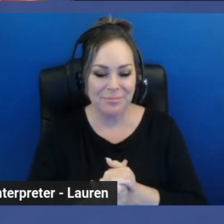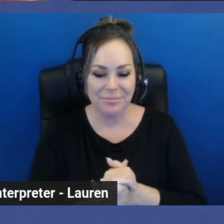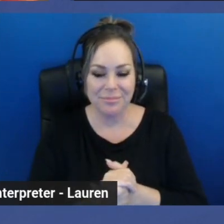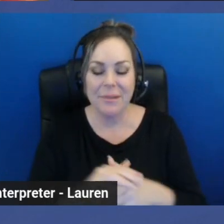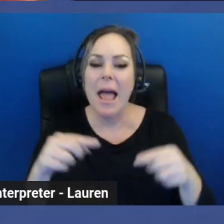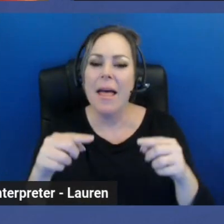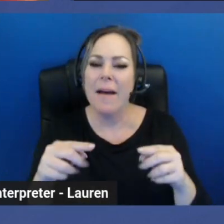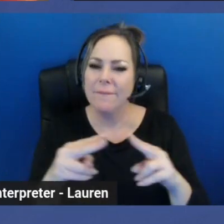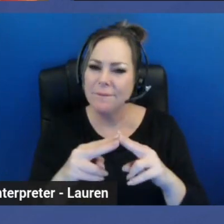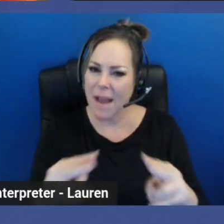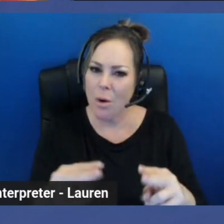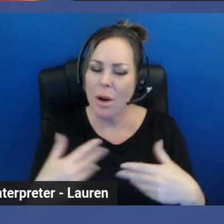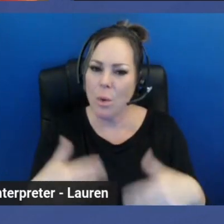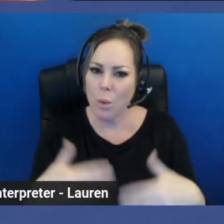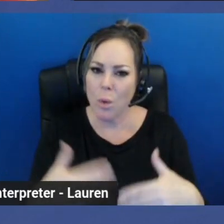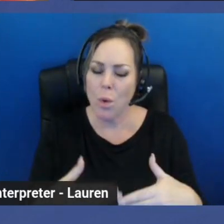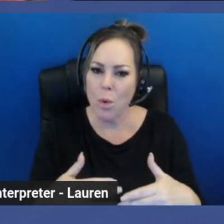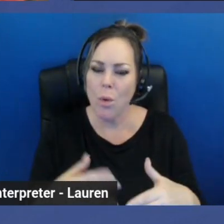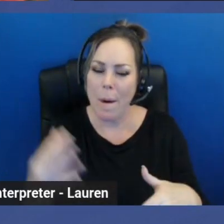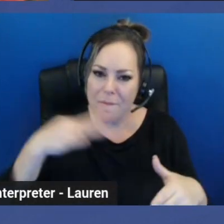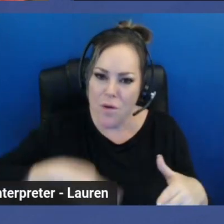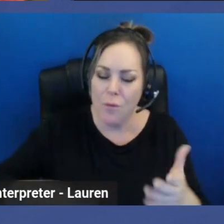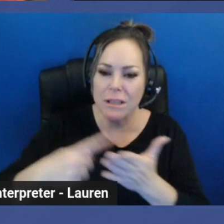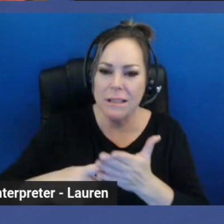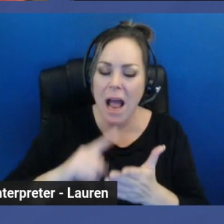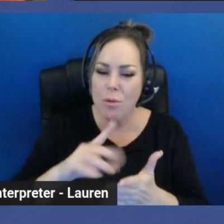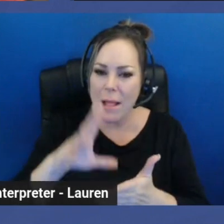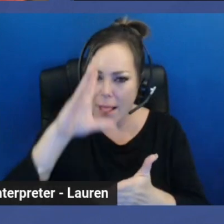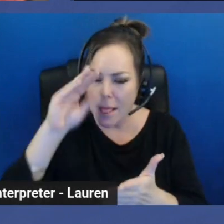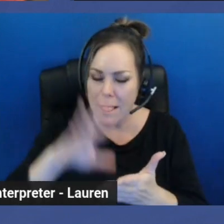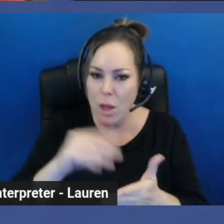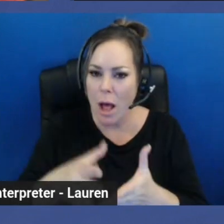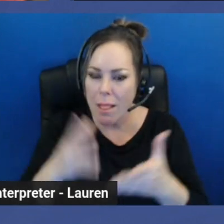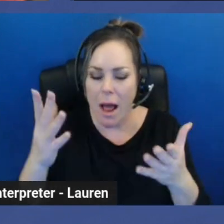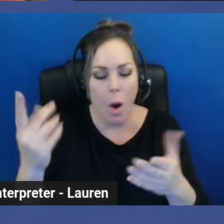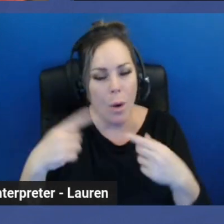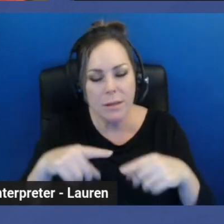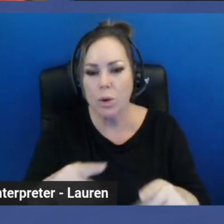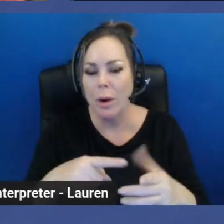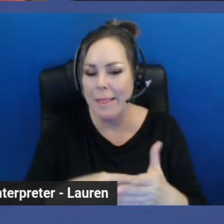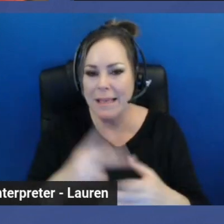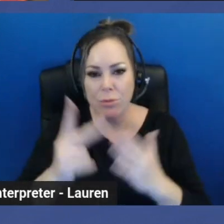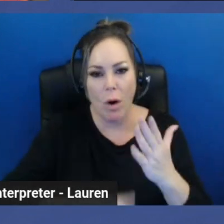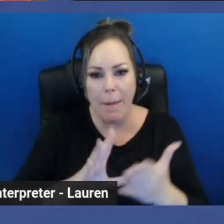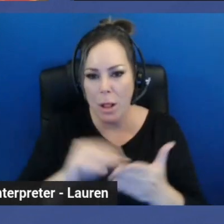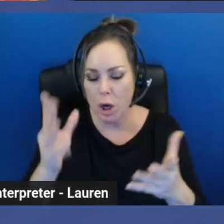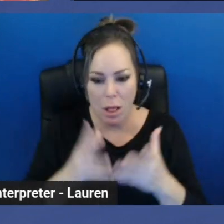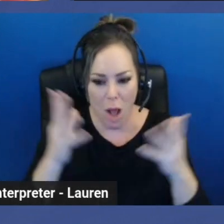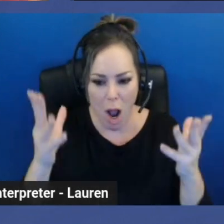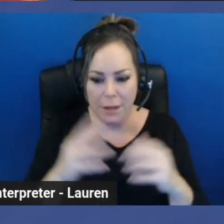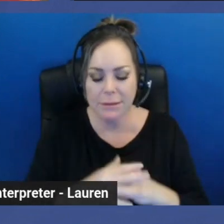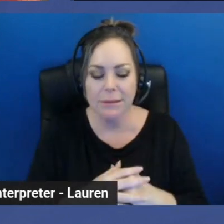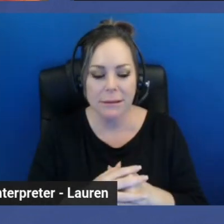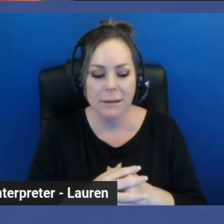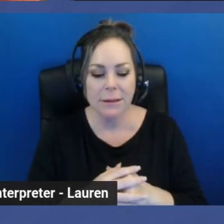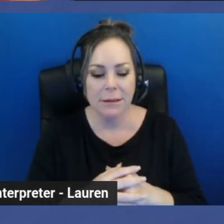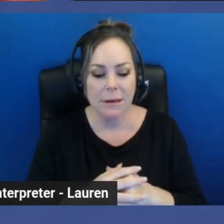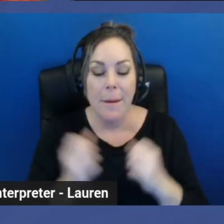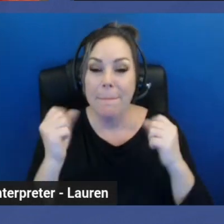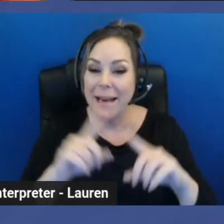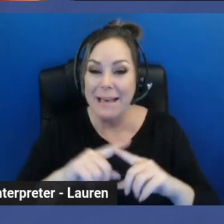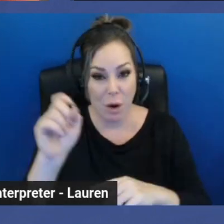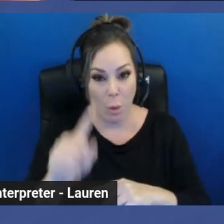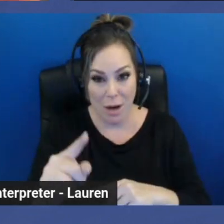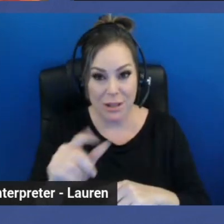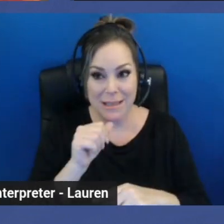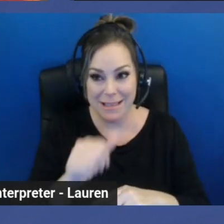this was a very fruitful discussion. I learned a lot. I always learn a lot during these programs. There are a number of